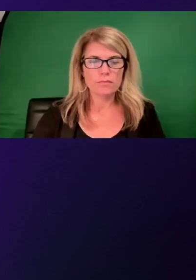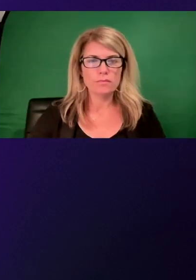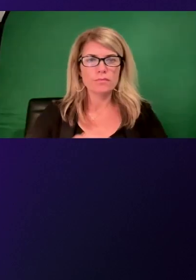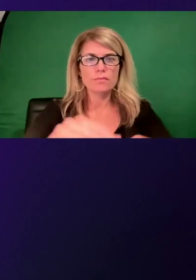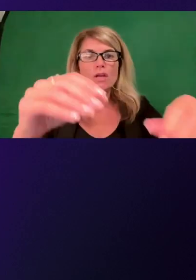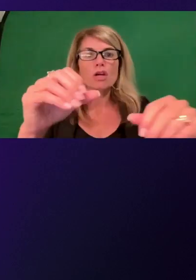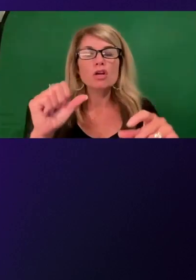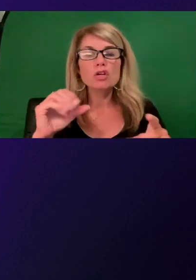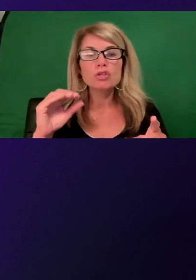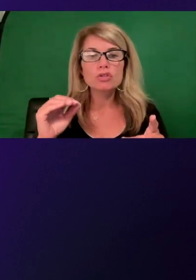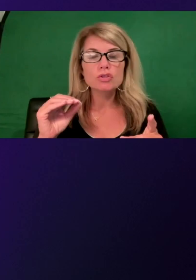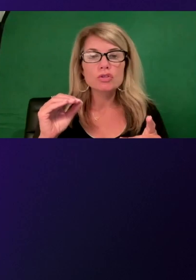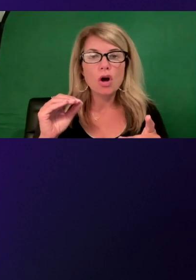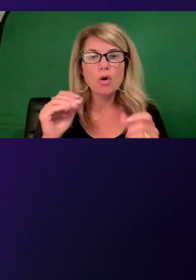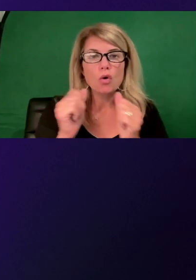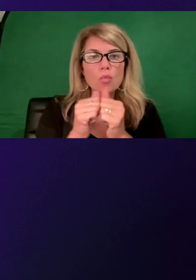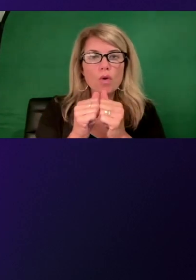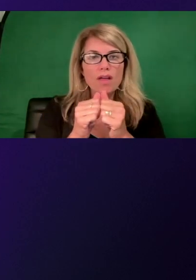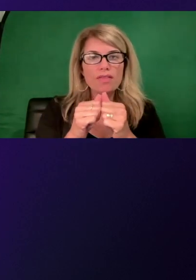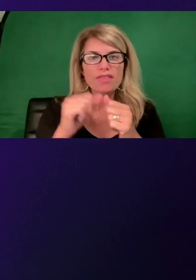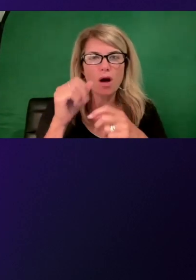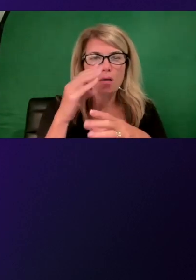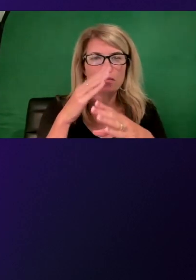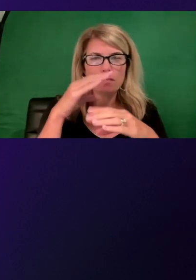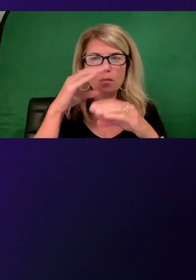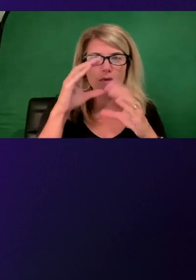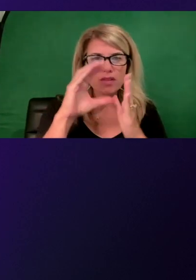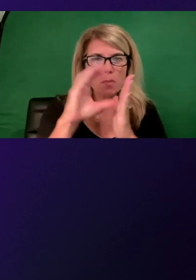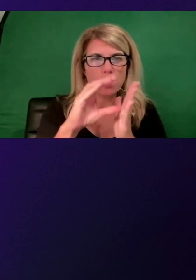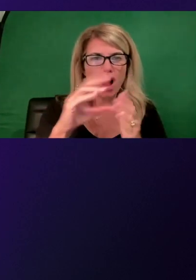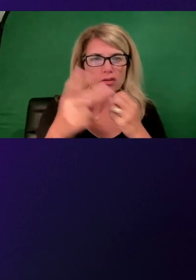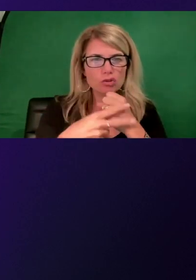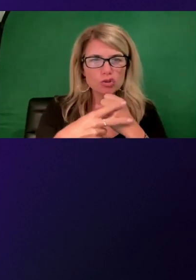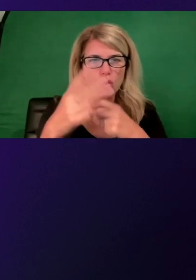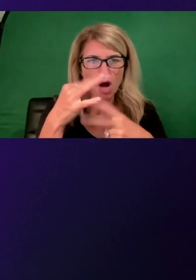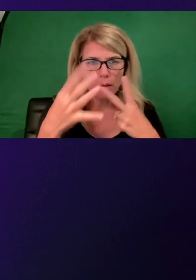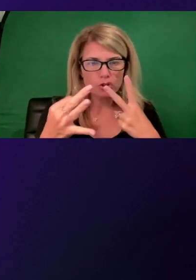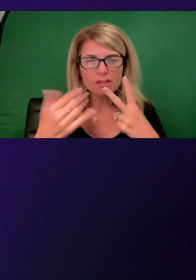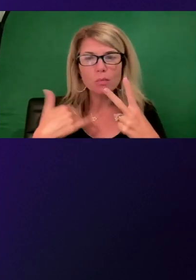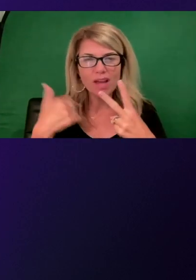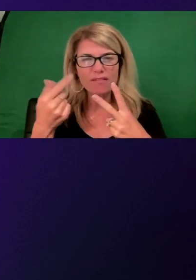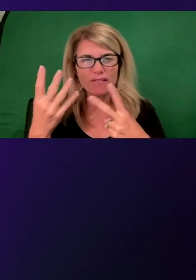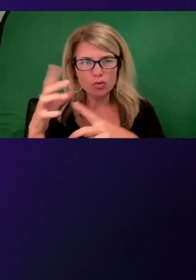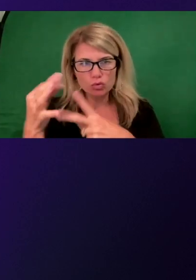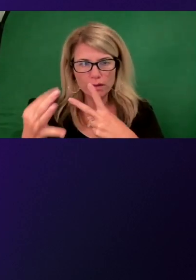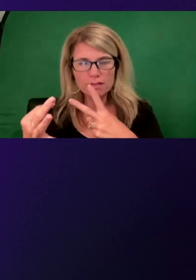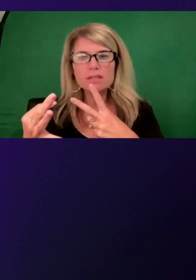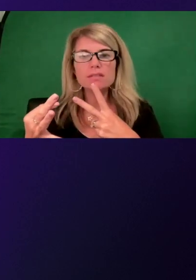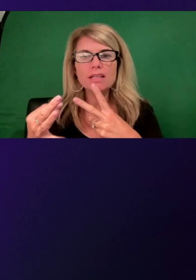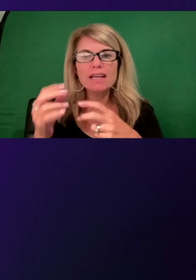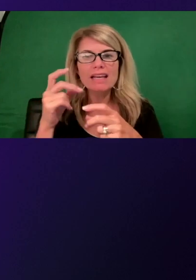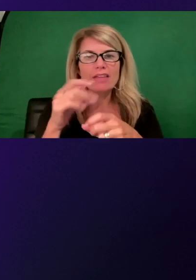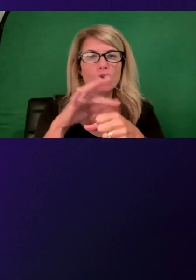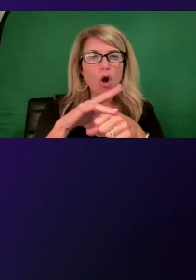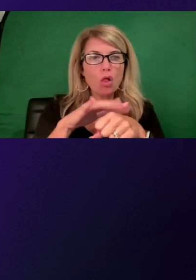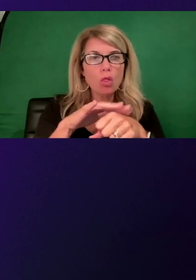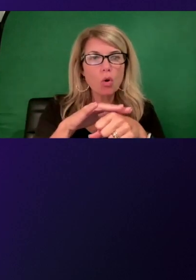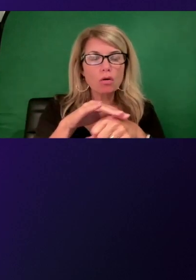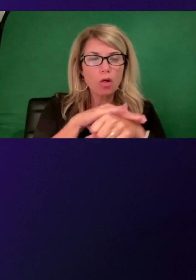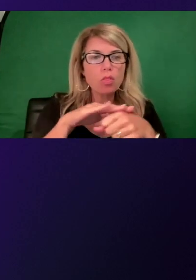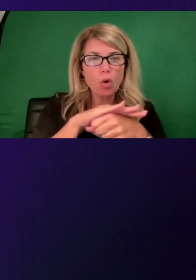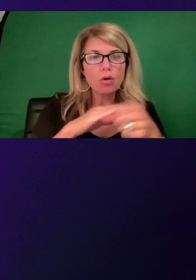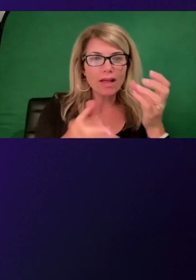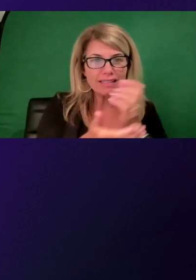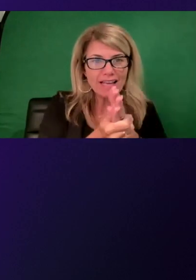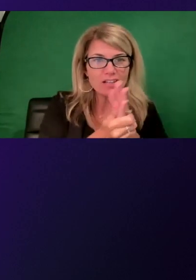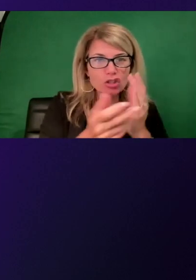with the block storage choices, EC2 offers a couple of choices there. So we have either local attached storage instances, or we have